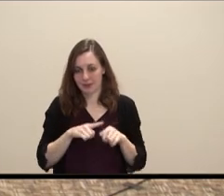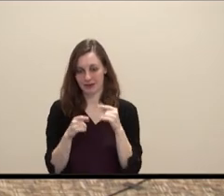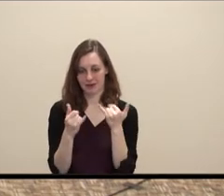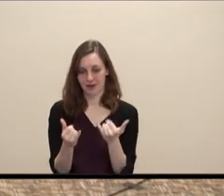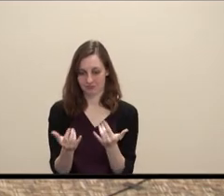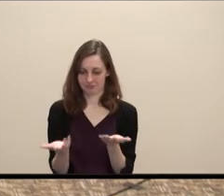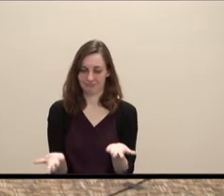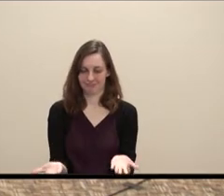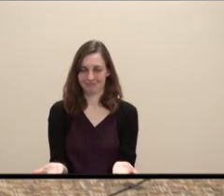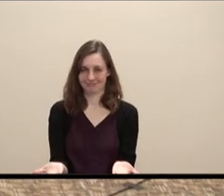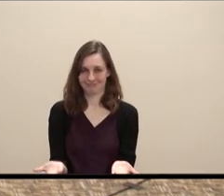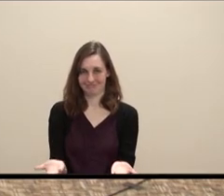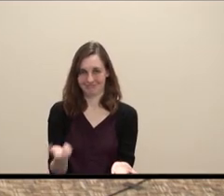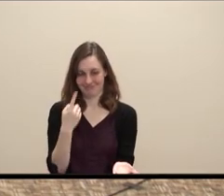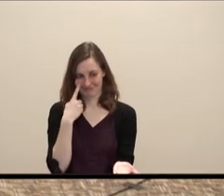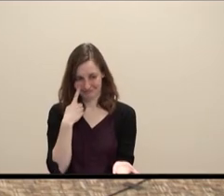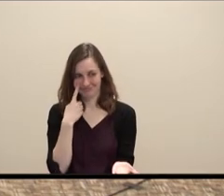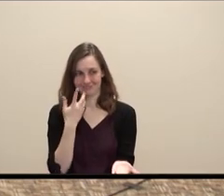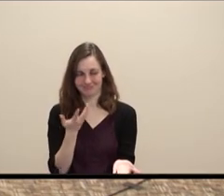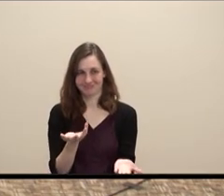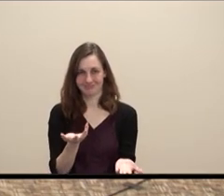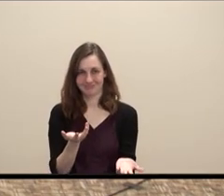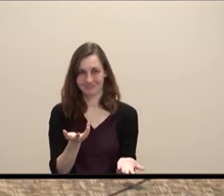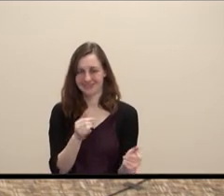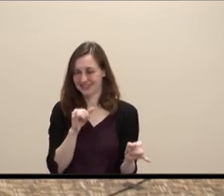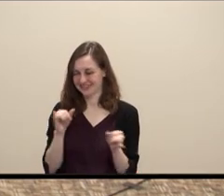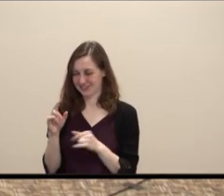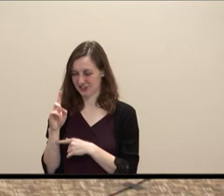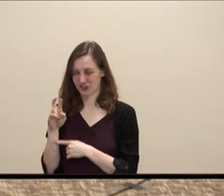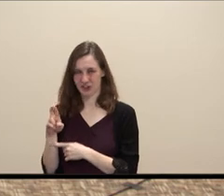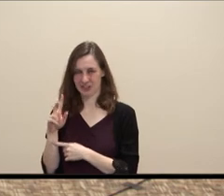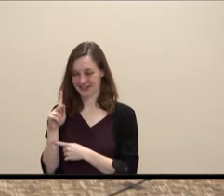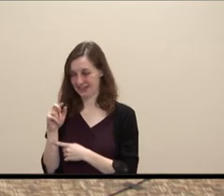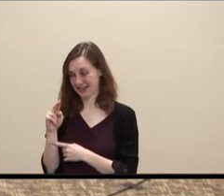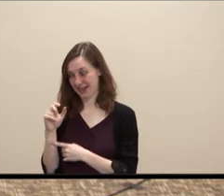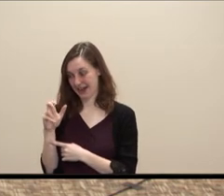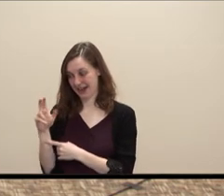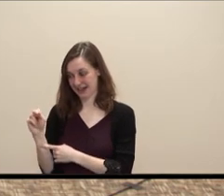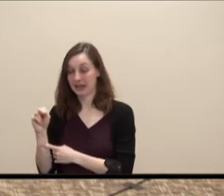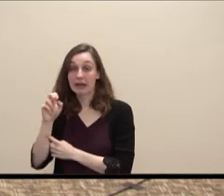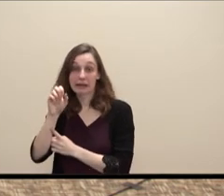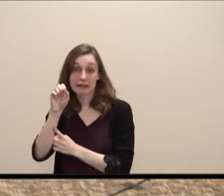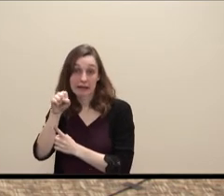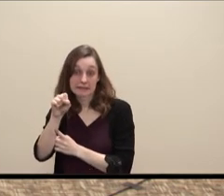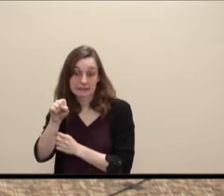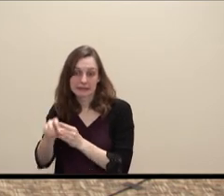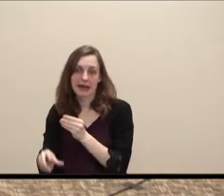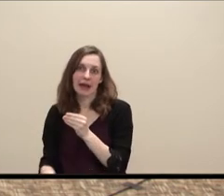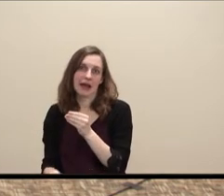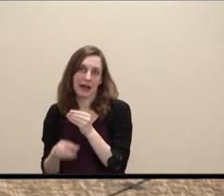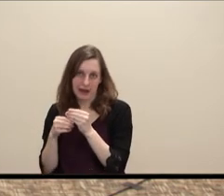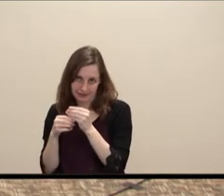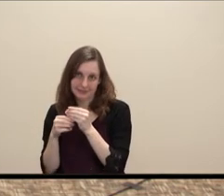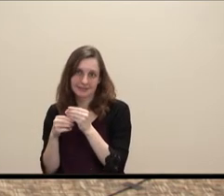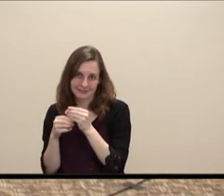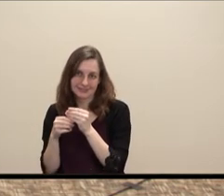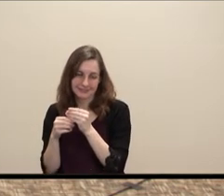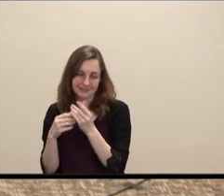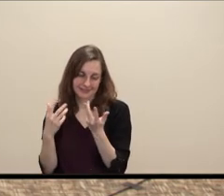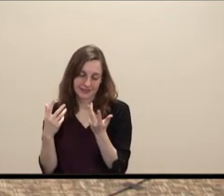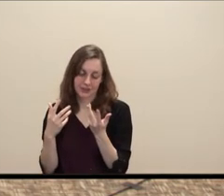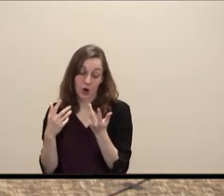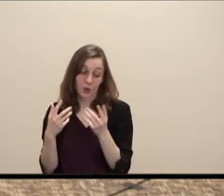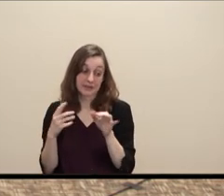and then here we are. And so it's still, like Dr. Kincannon said, yes, and it's still all of that and all of this. And I also